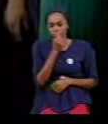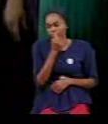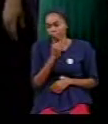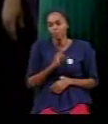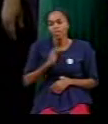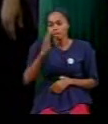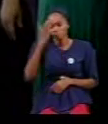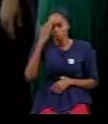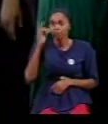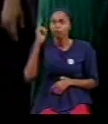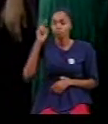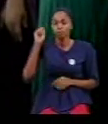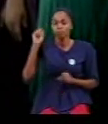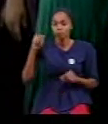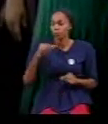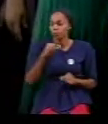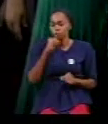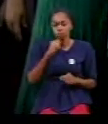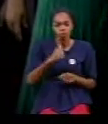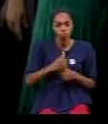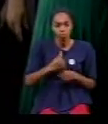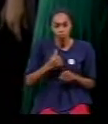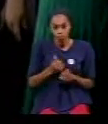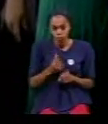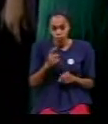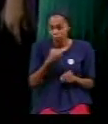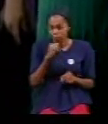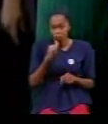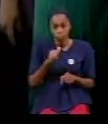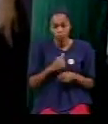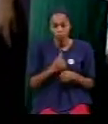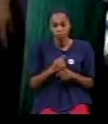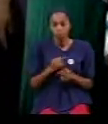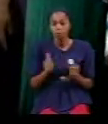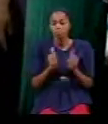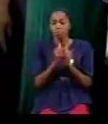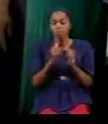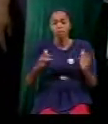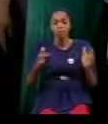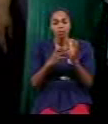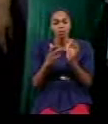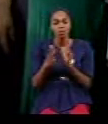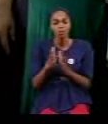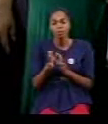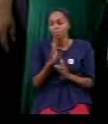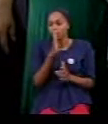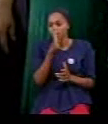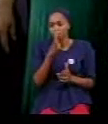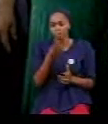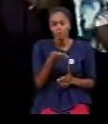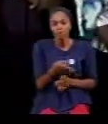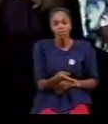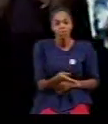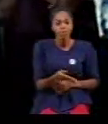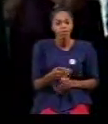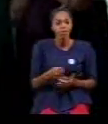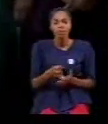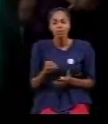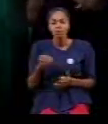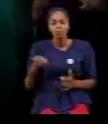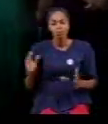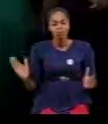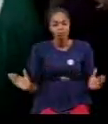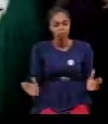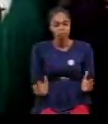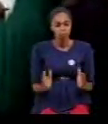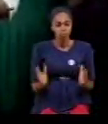know you could not make it without Jesus being there. He's so